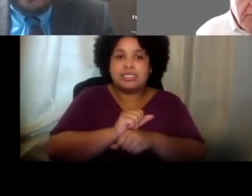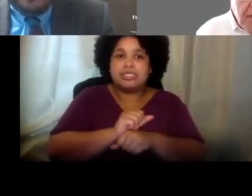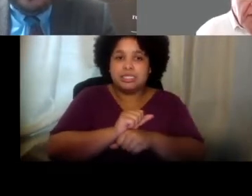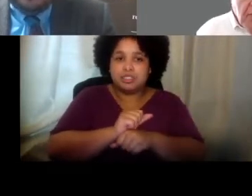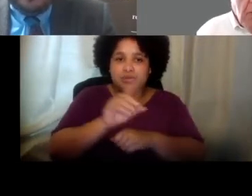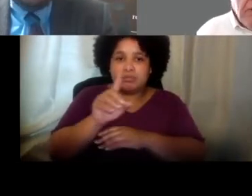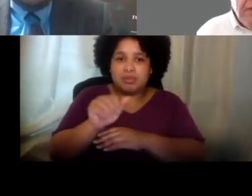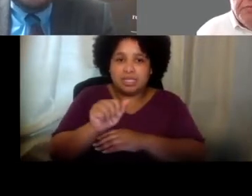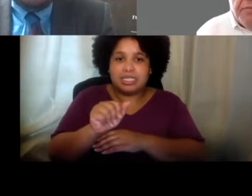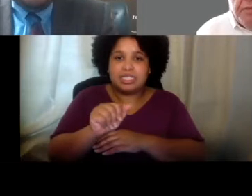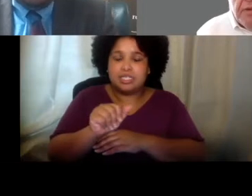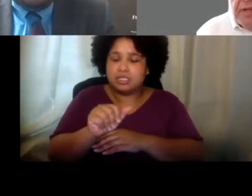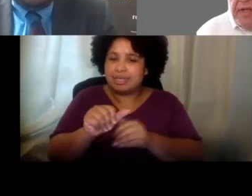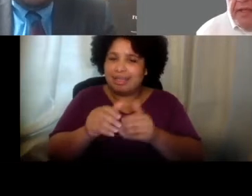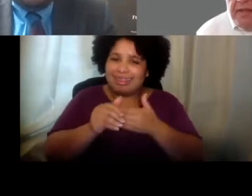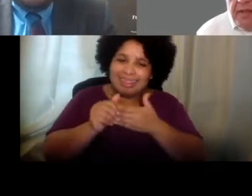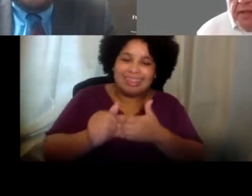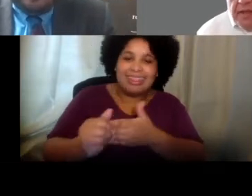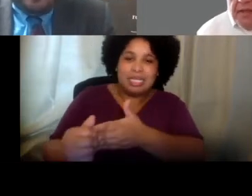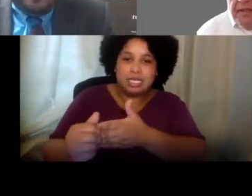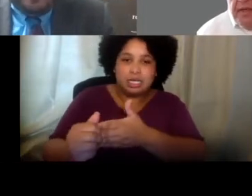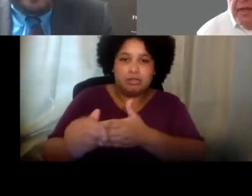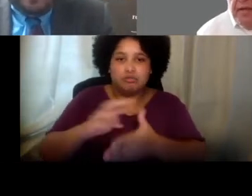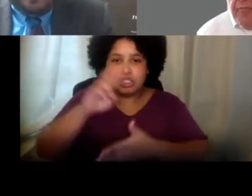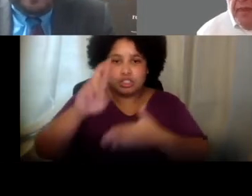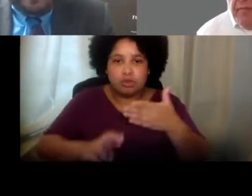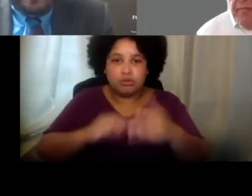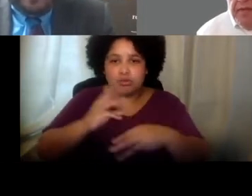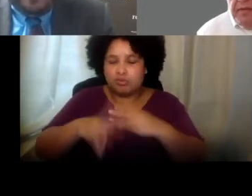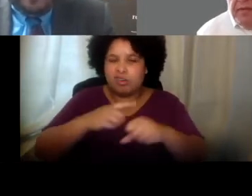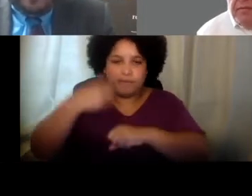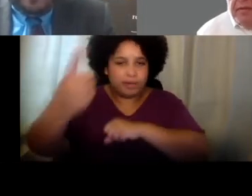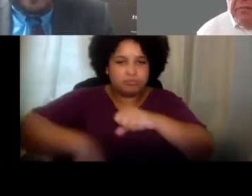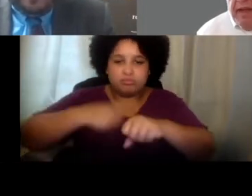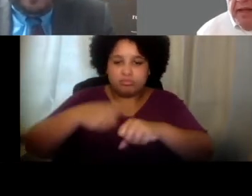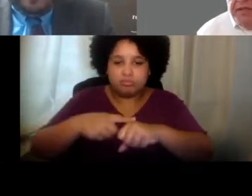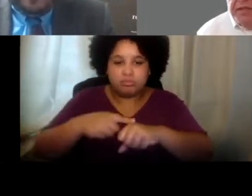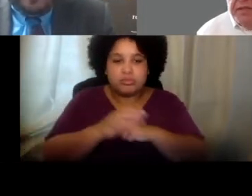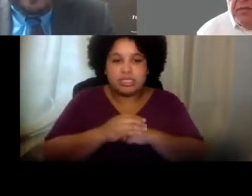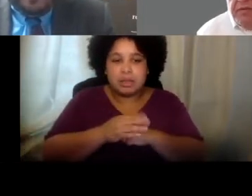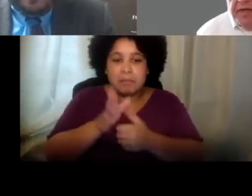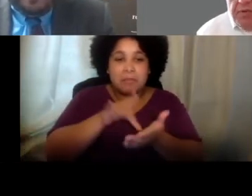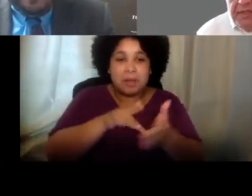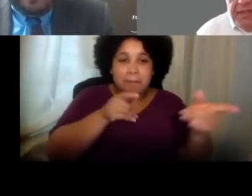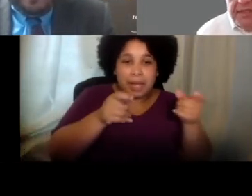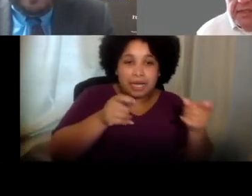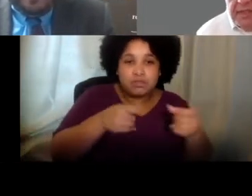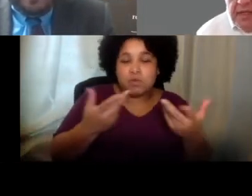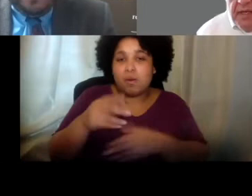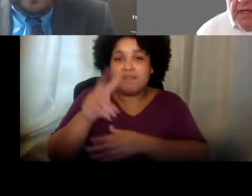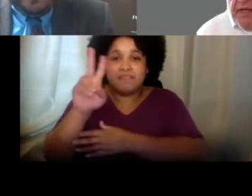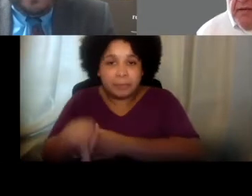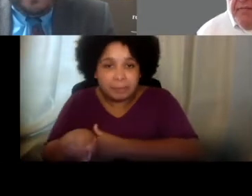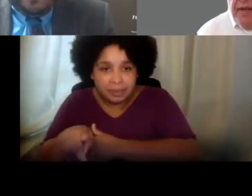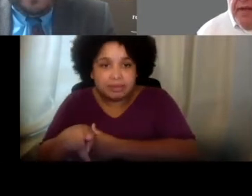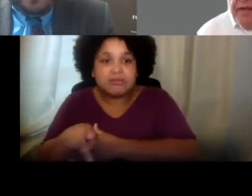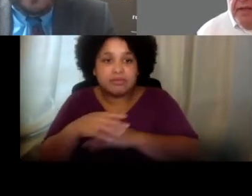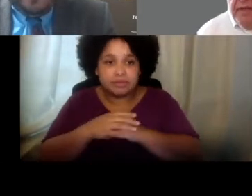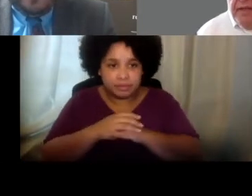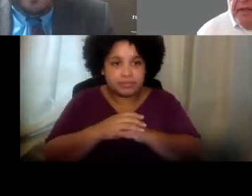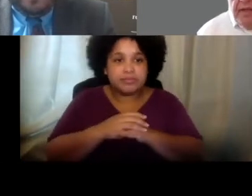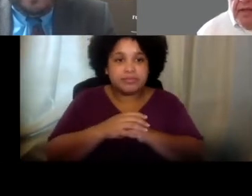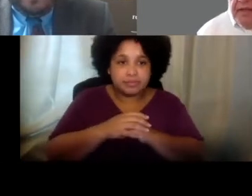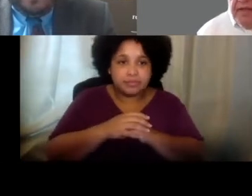globe. All these people are either middle managers or vice presidents,